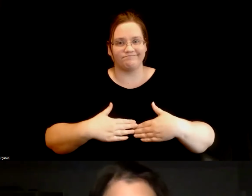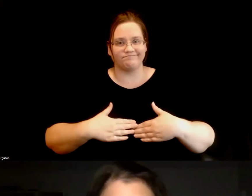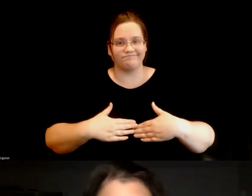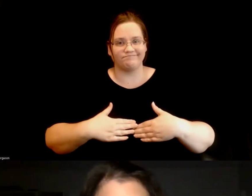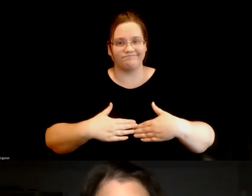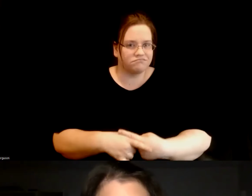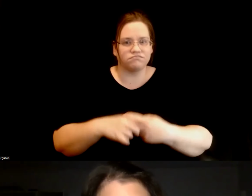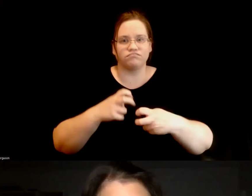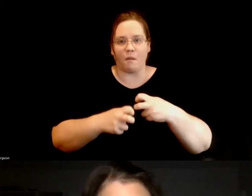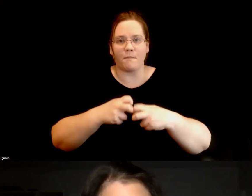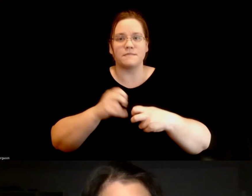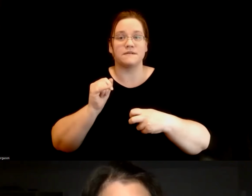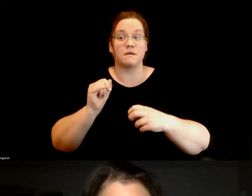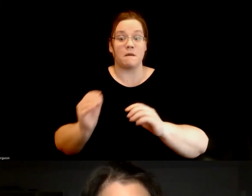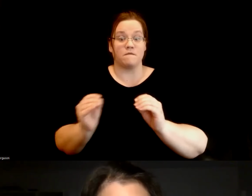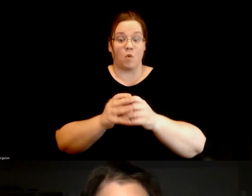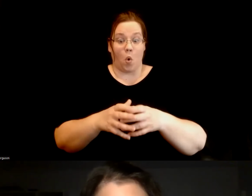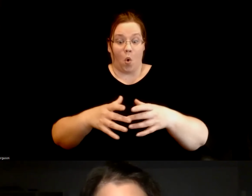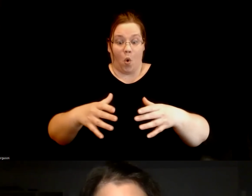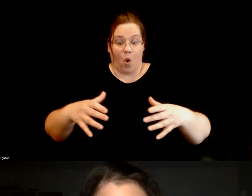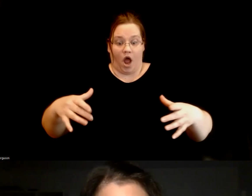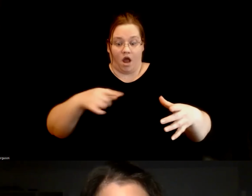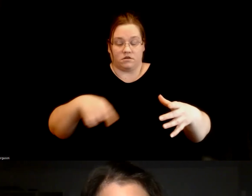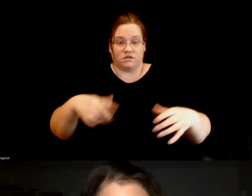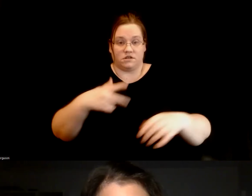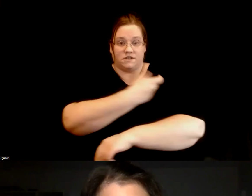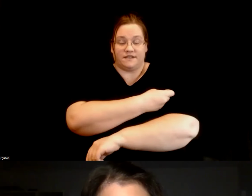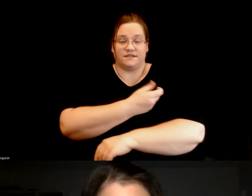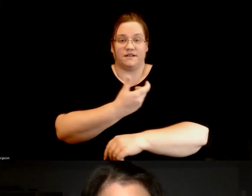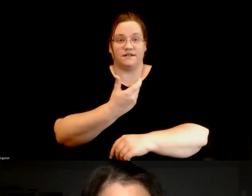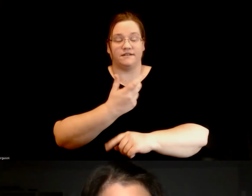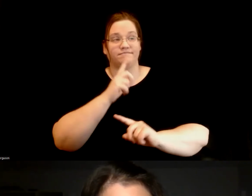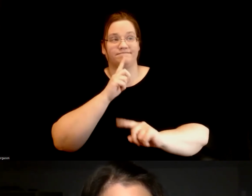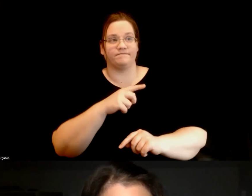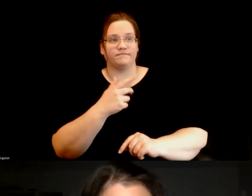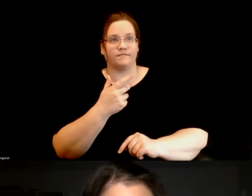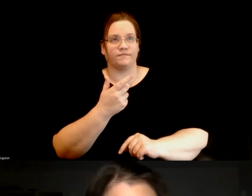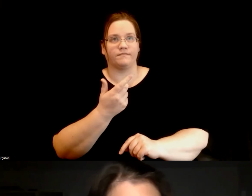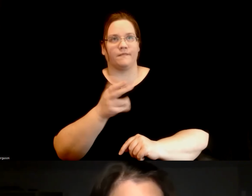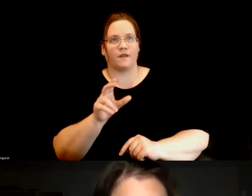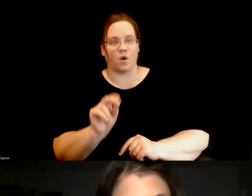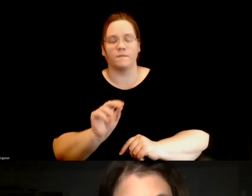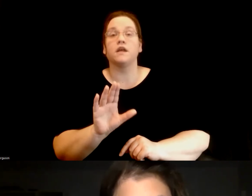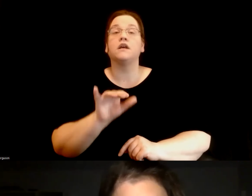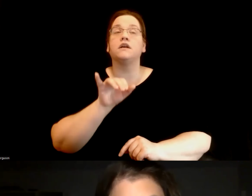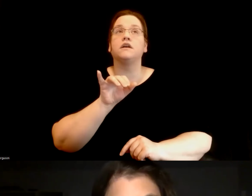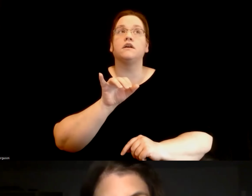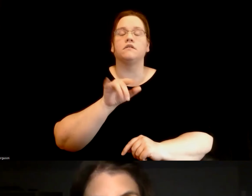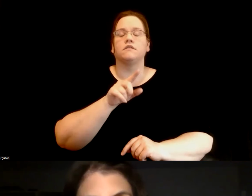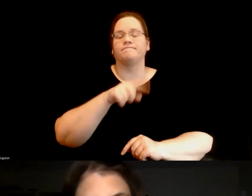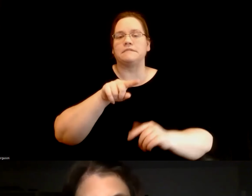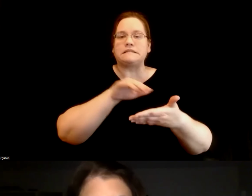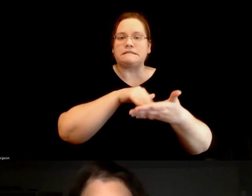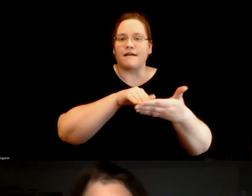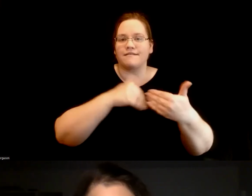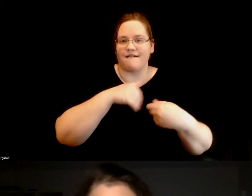vaccinated en masse? No. Based on, yes, the studies had enough